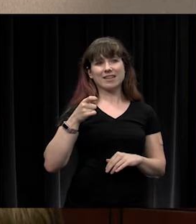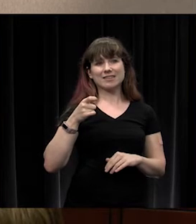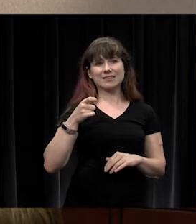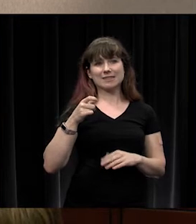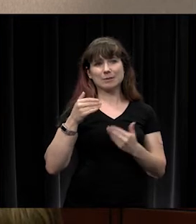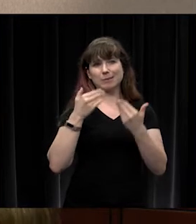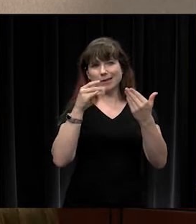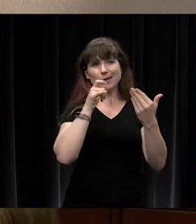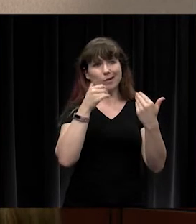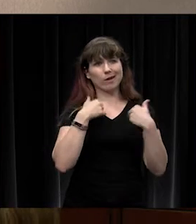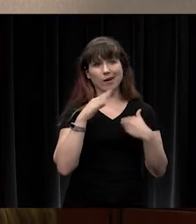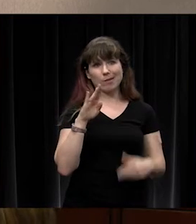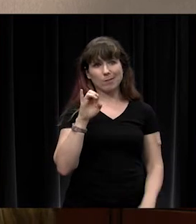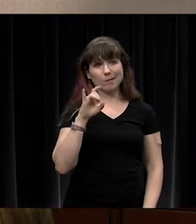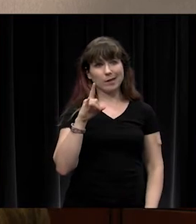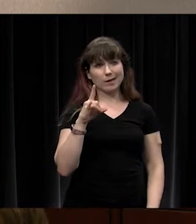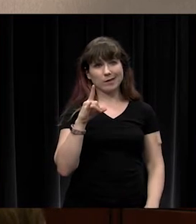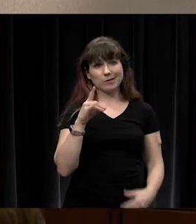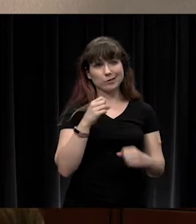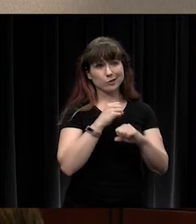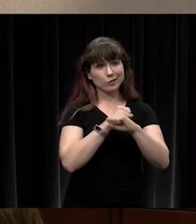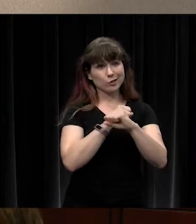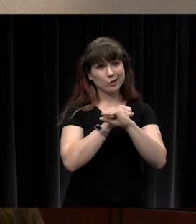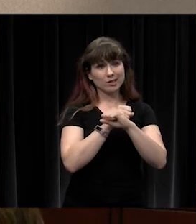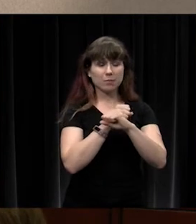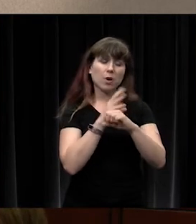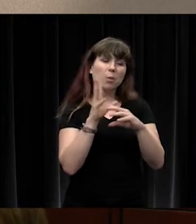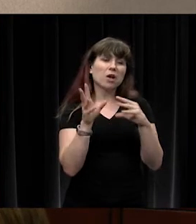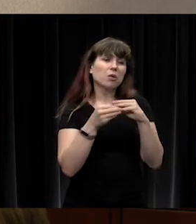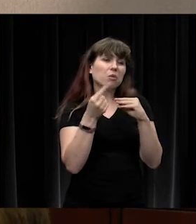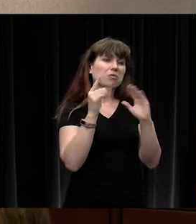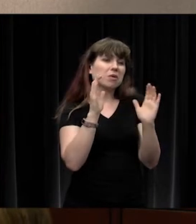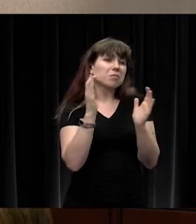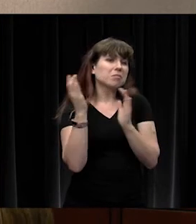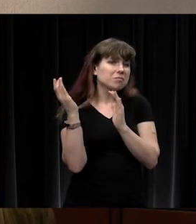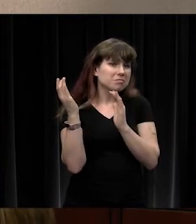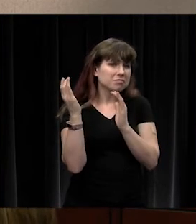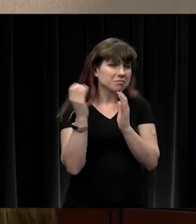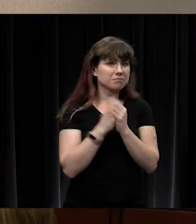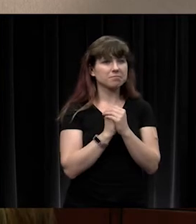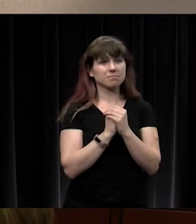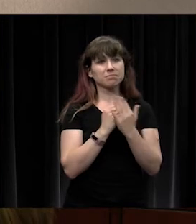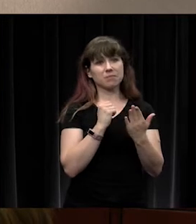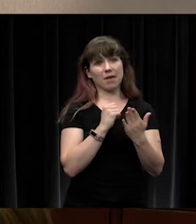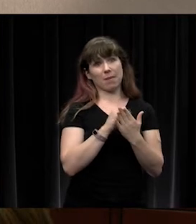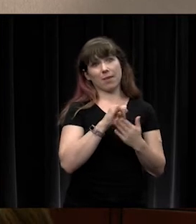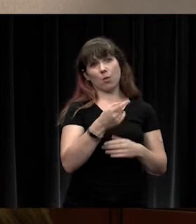it that we couldn't use, but we included it for comparison to sort of help with that one